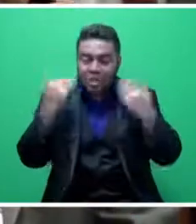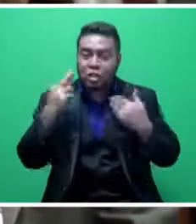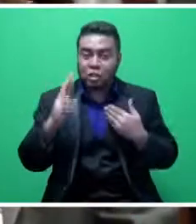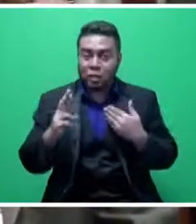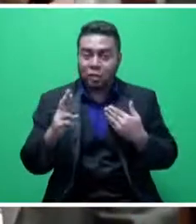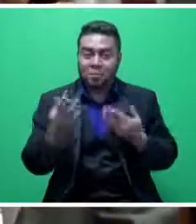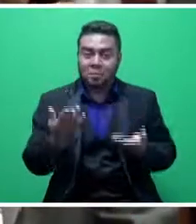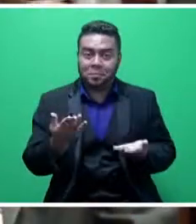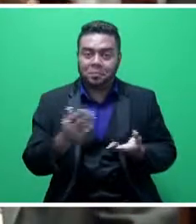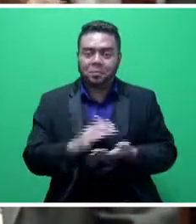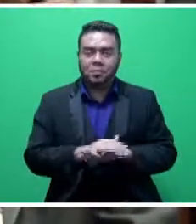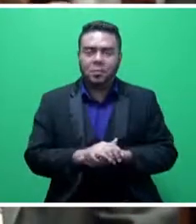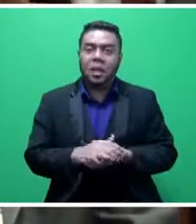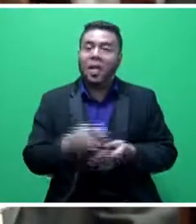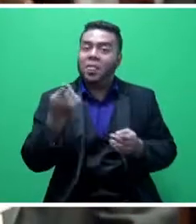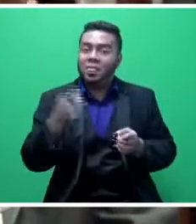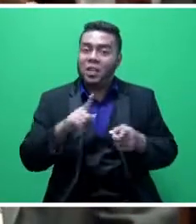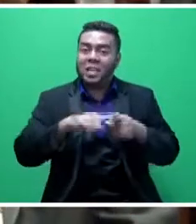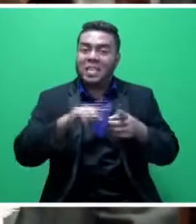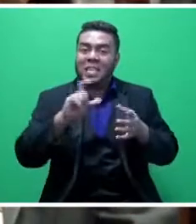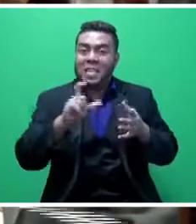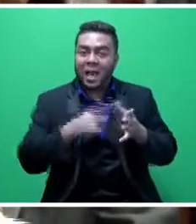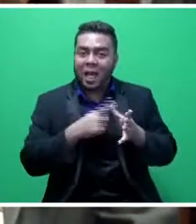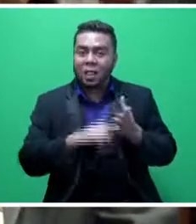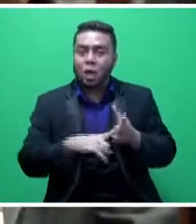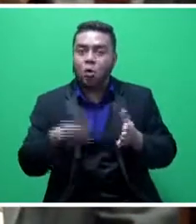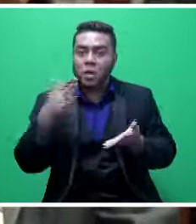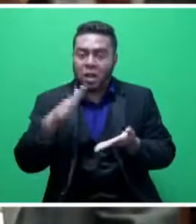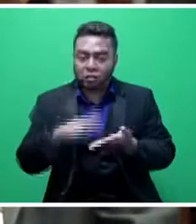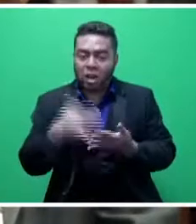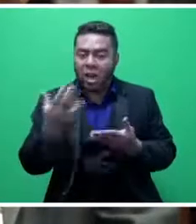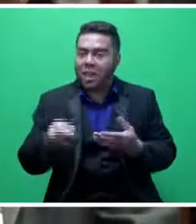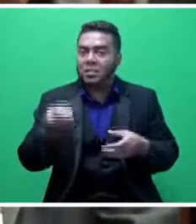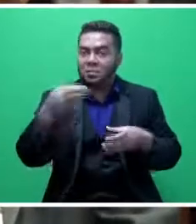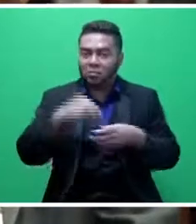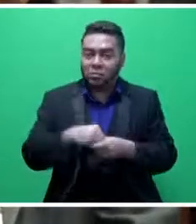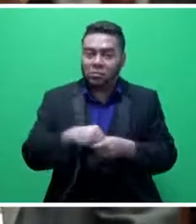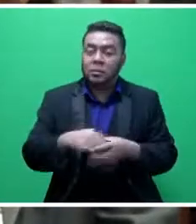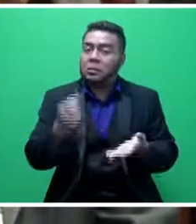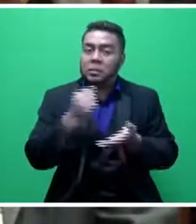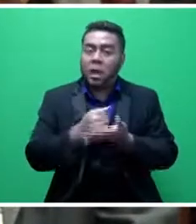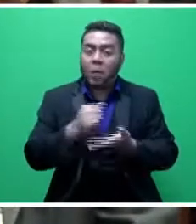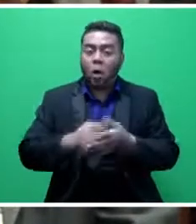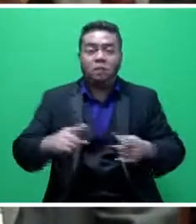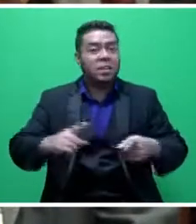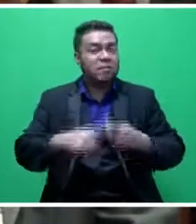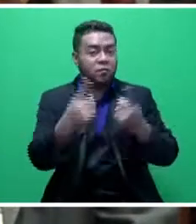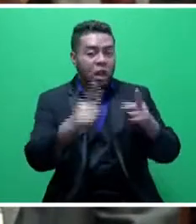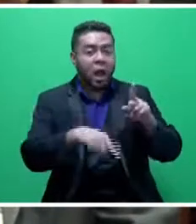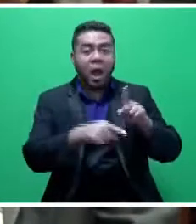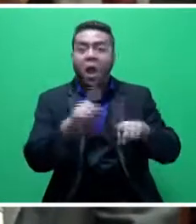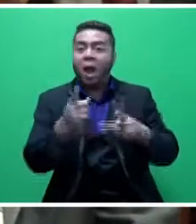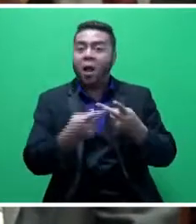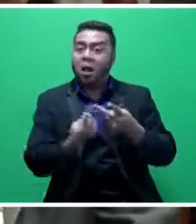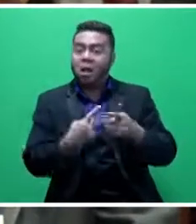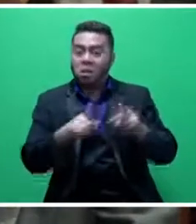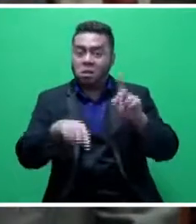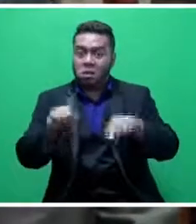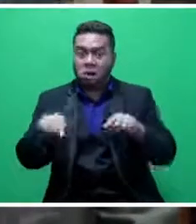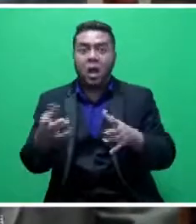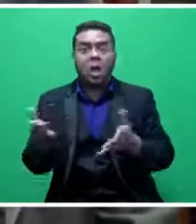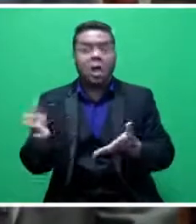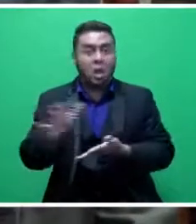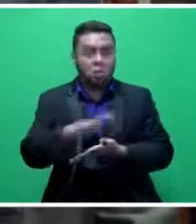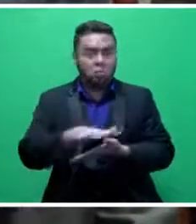the ECAL reduction has an effect on a number of different other areas where ECAL was applicable,